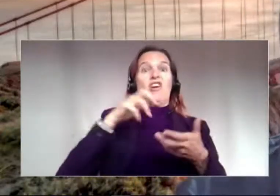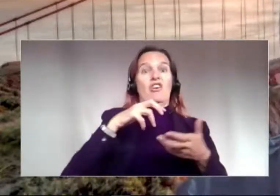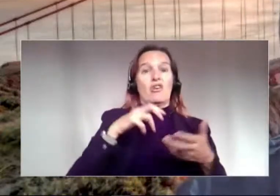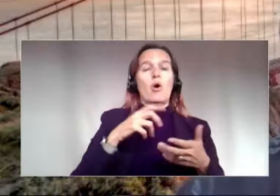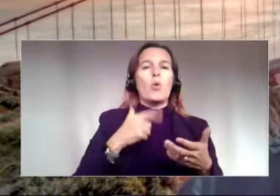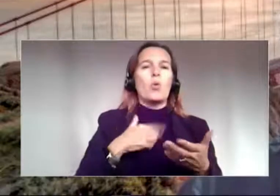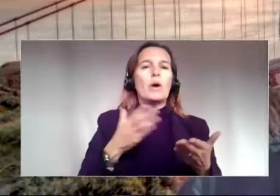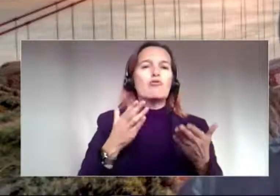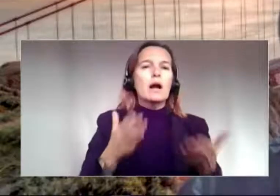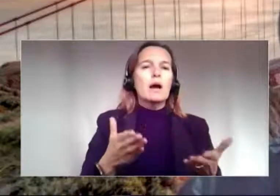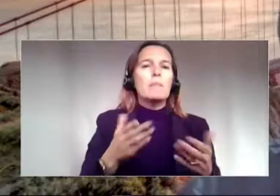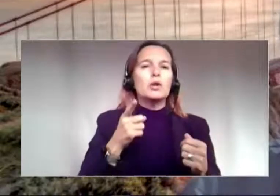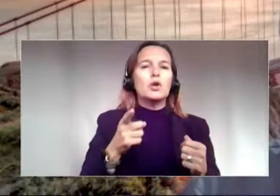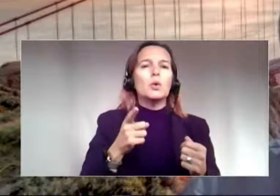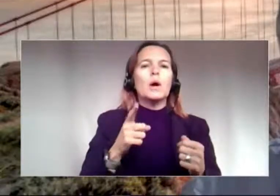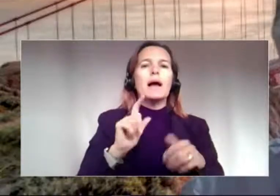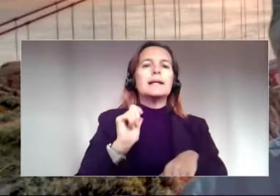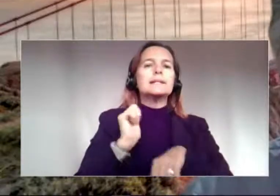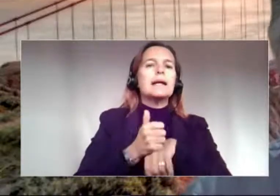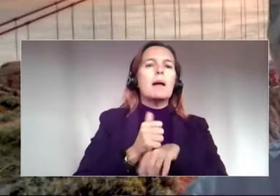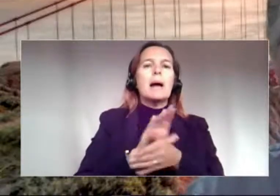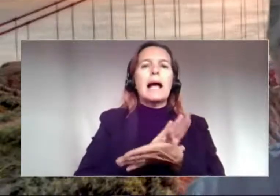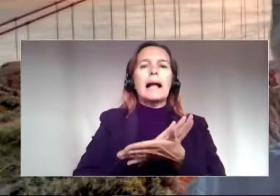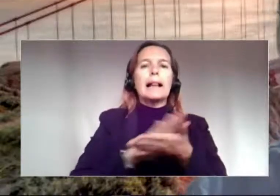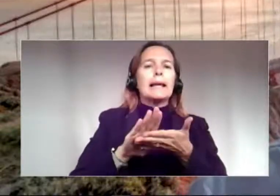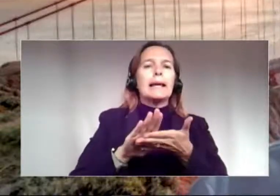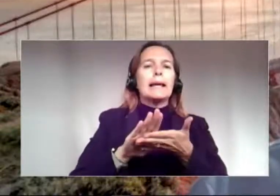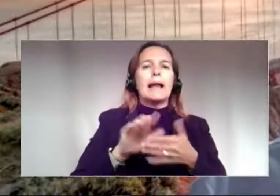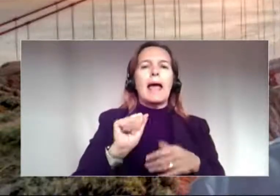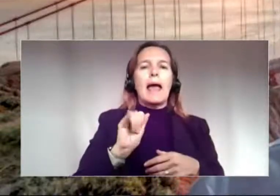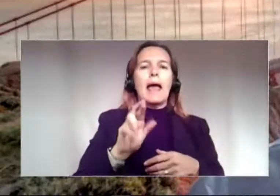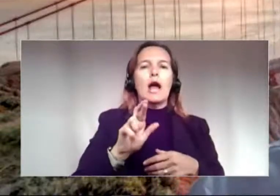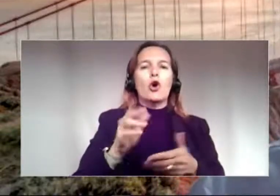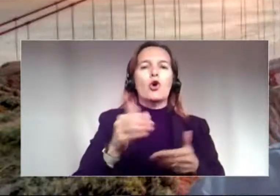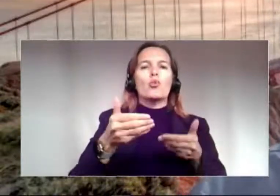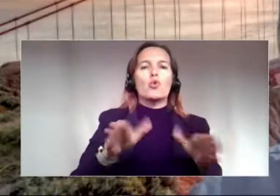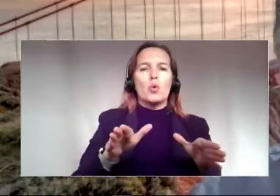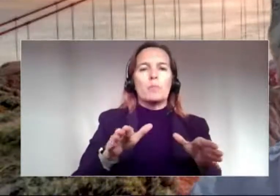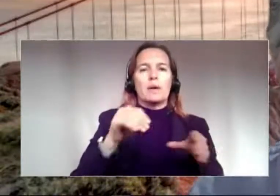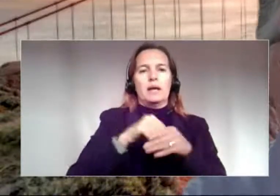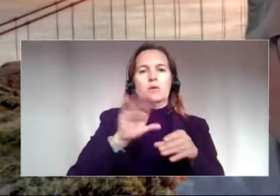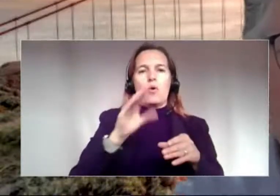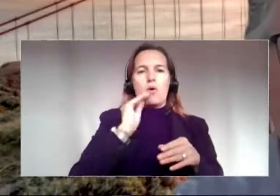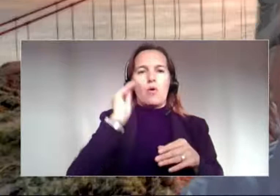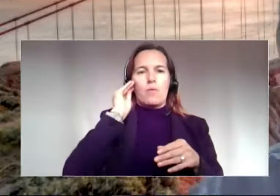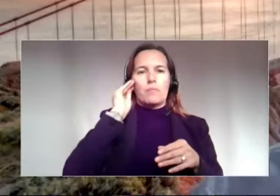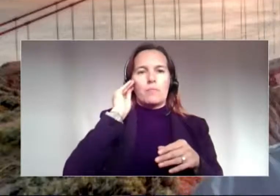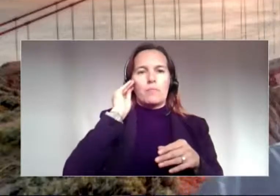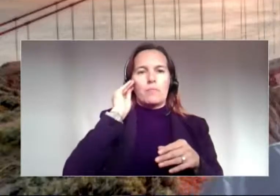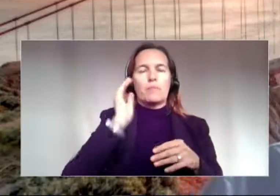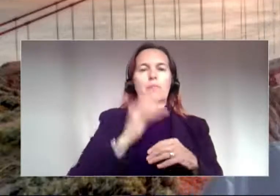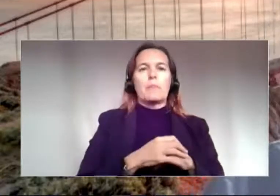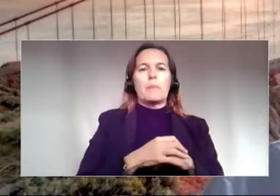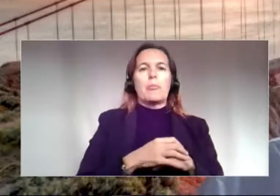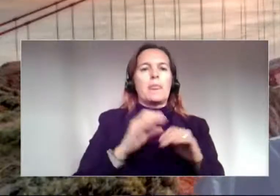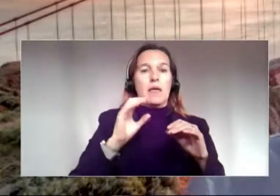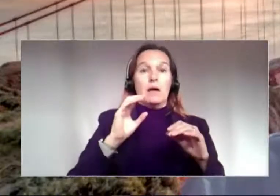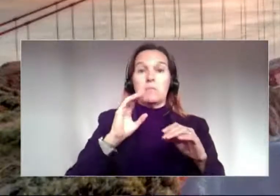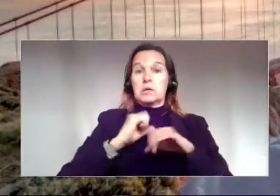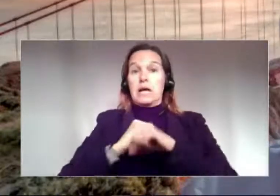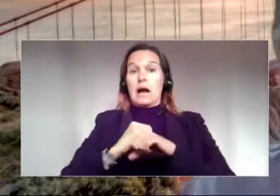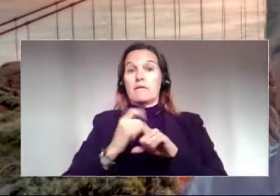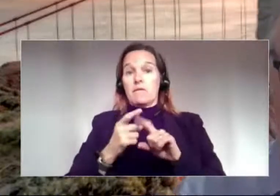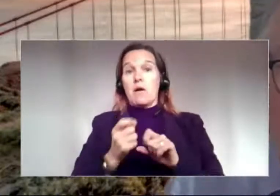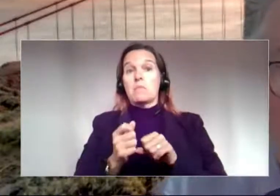consider creating a clean air room in your home. This will actually protect you from COVID as well as smoke